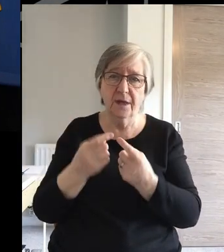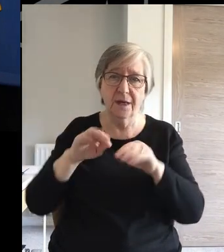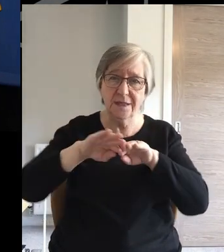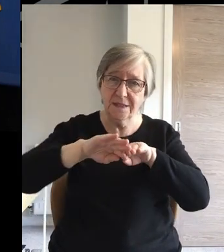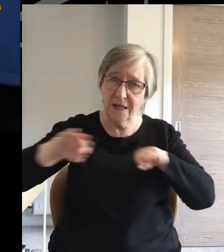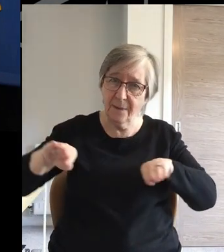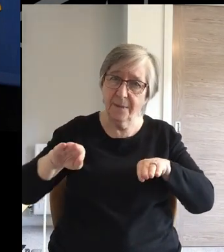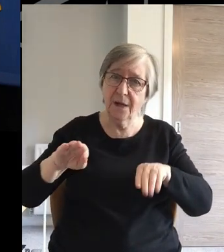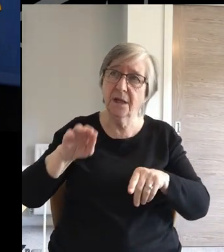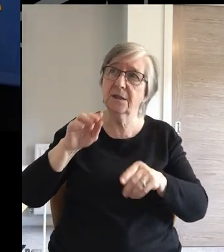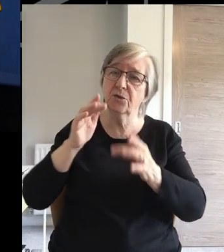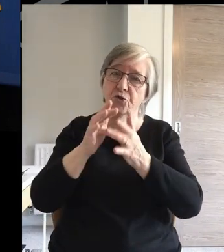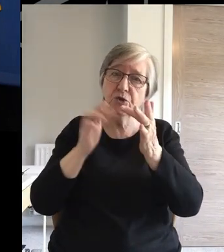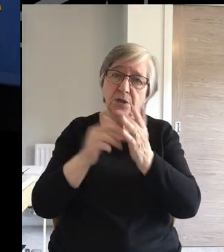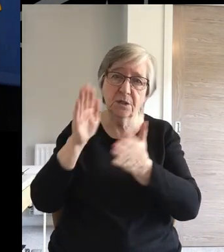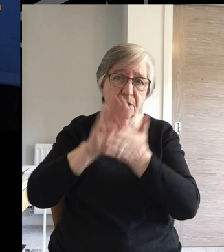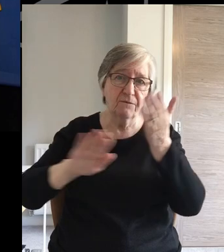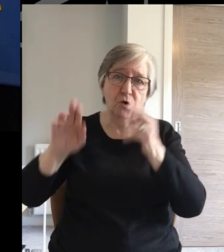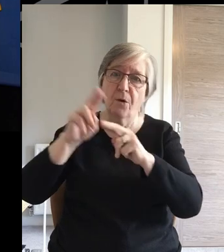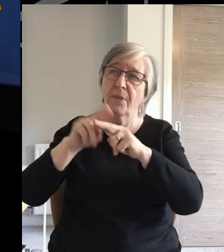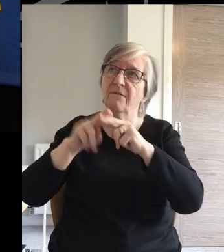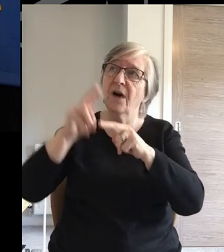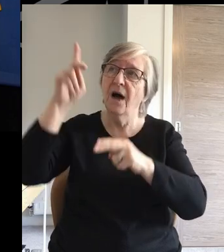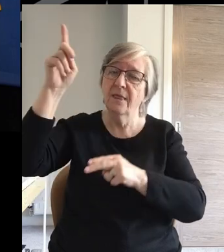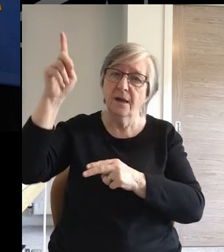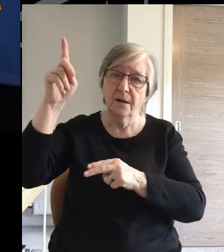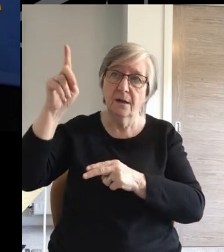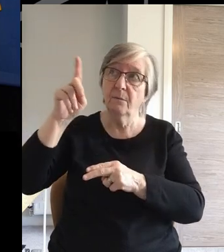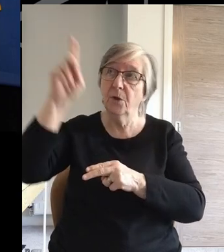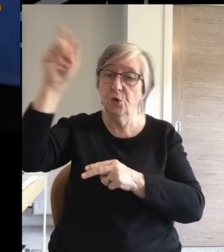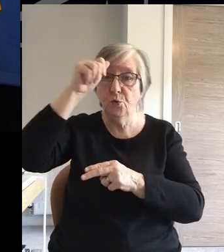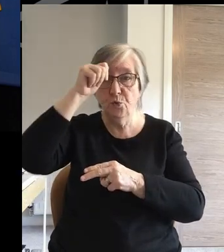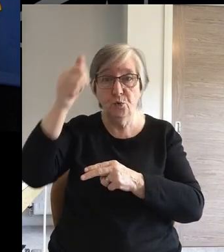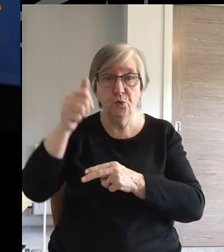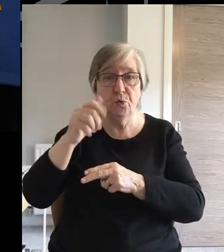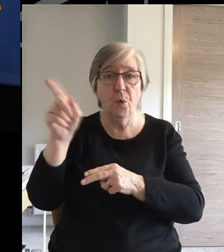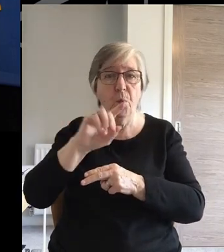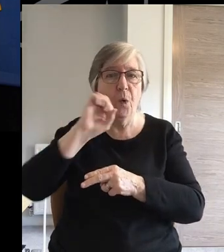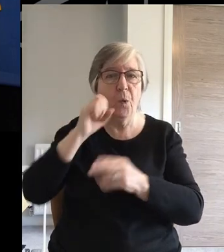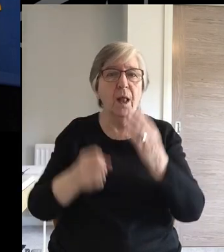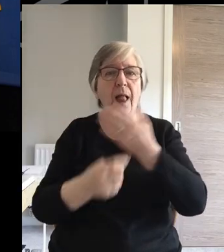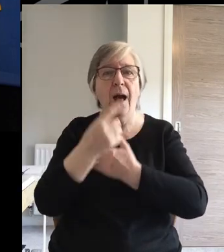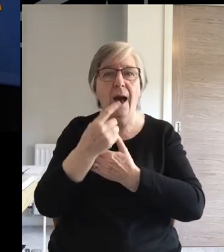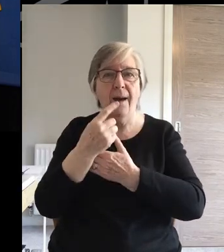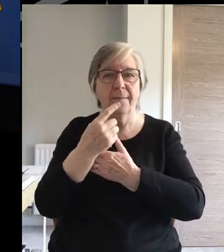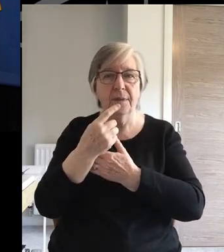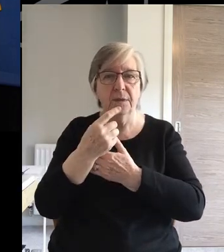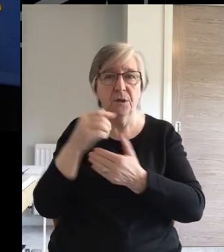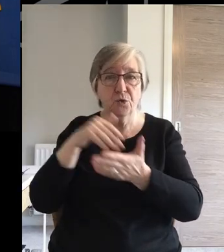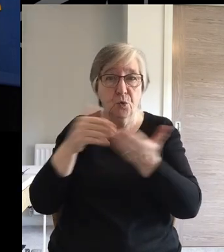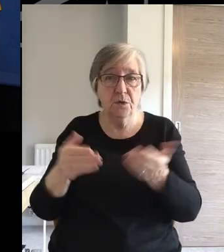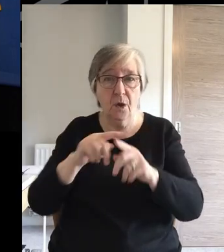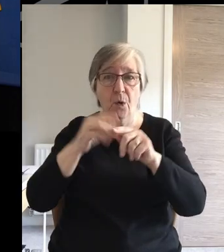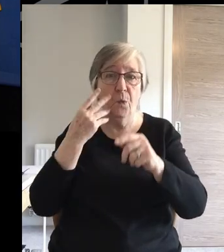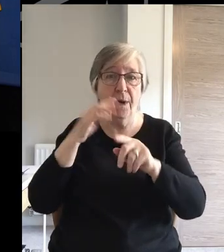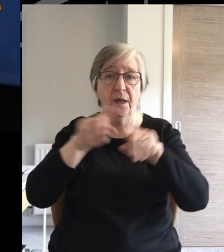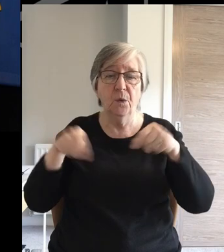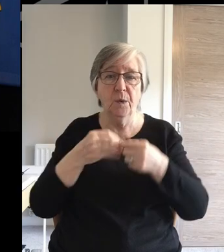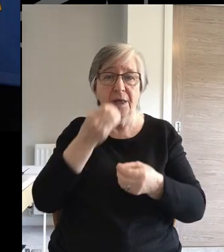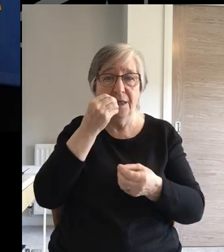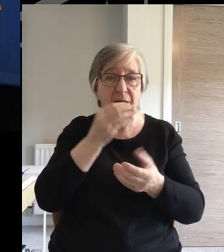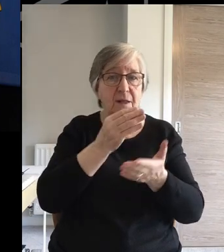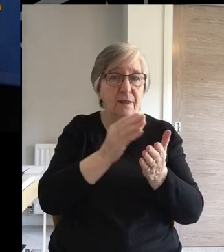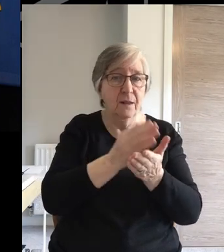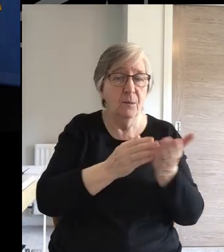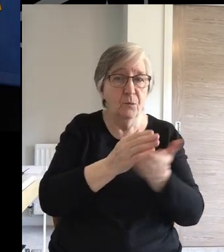separated you from your Father. But you knew what it would achieve, and as we now eat this bread and drink this